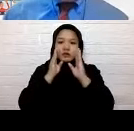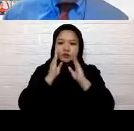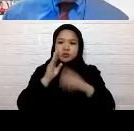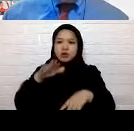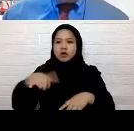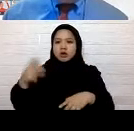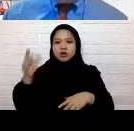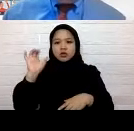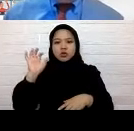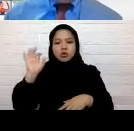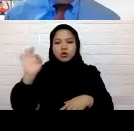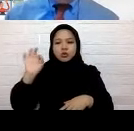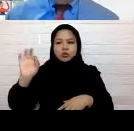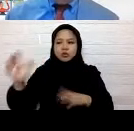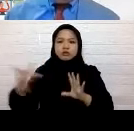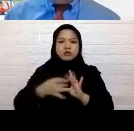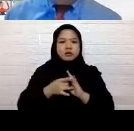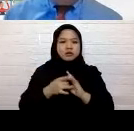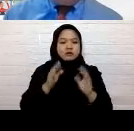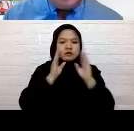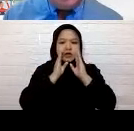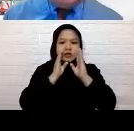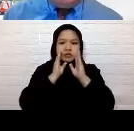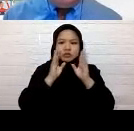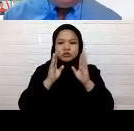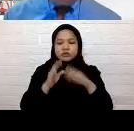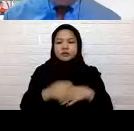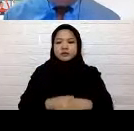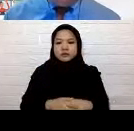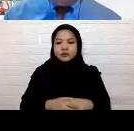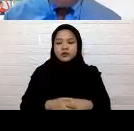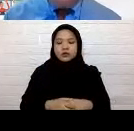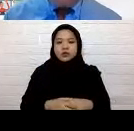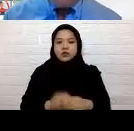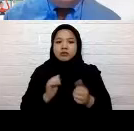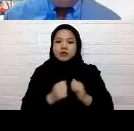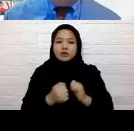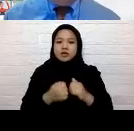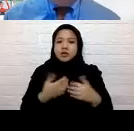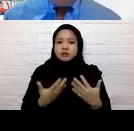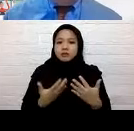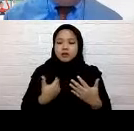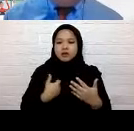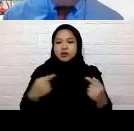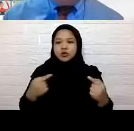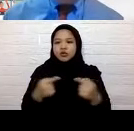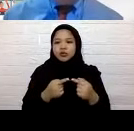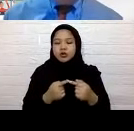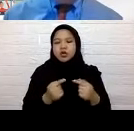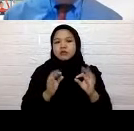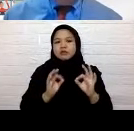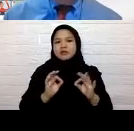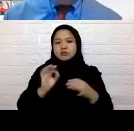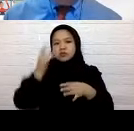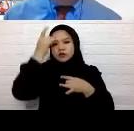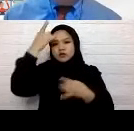we call professional boundaries, not only with current clients, but with former clients. We have to ask the question, is